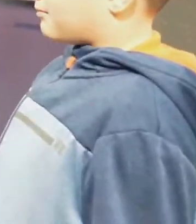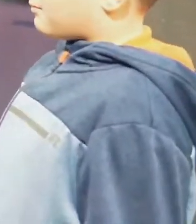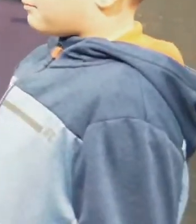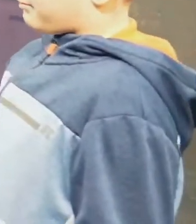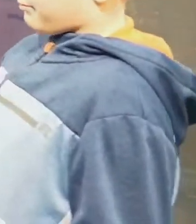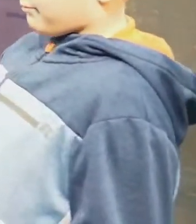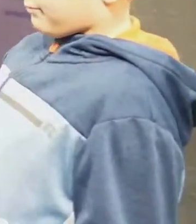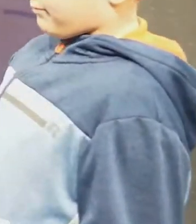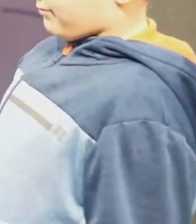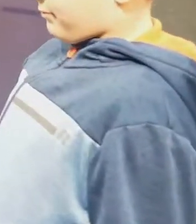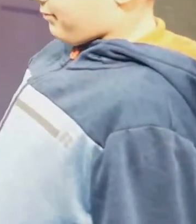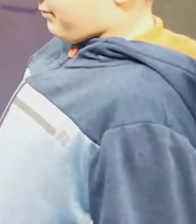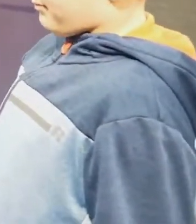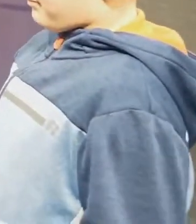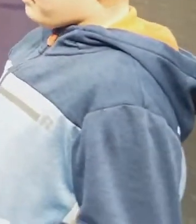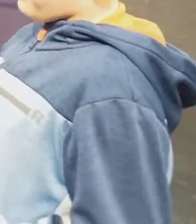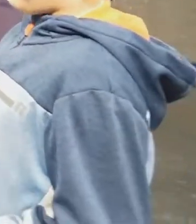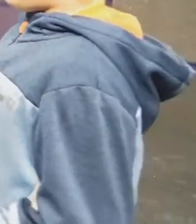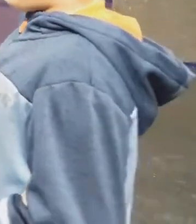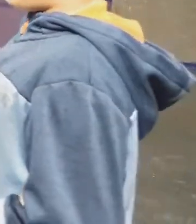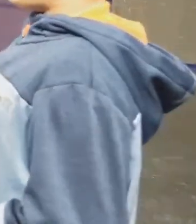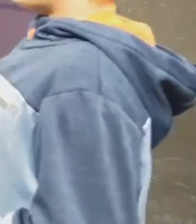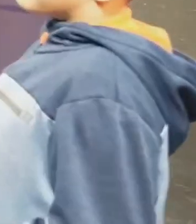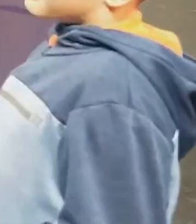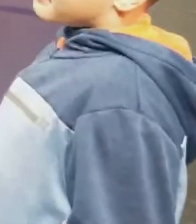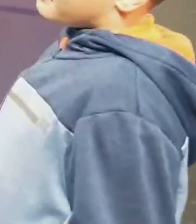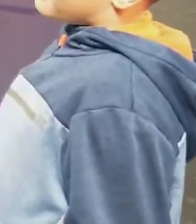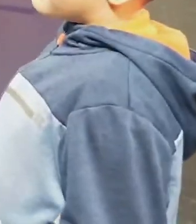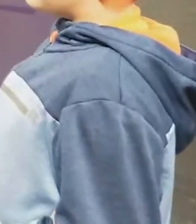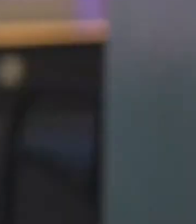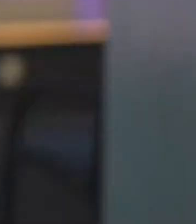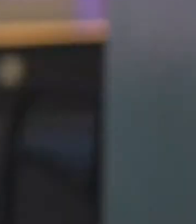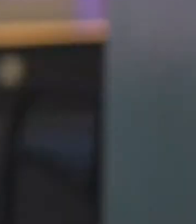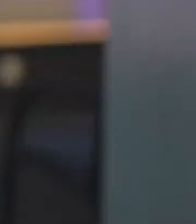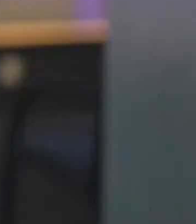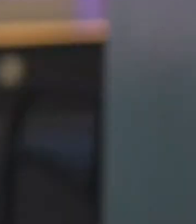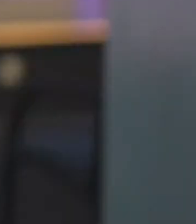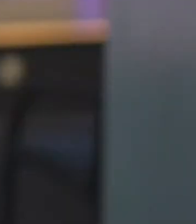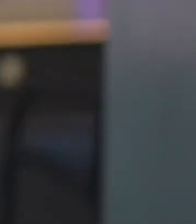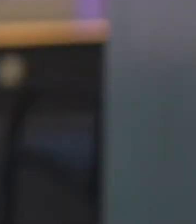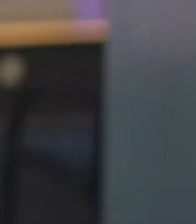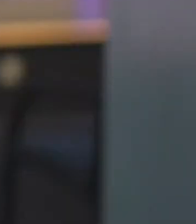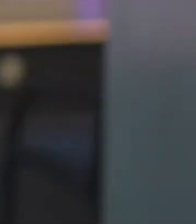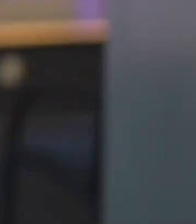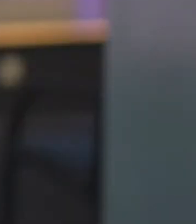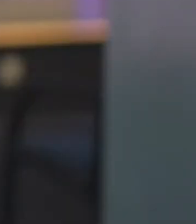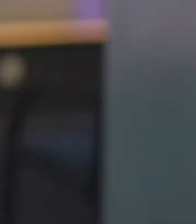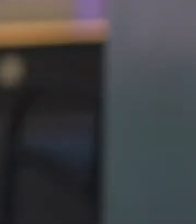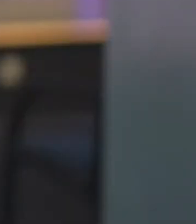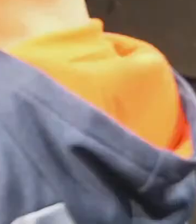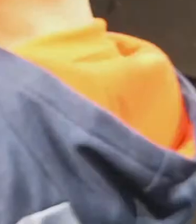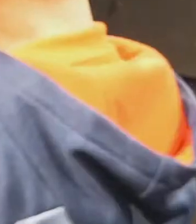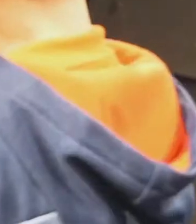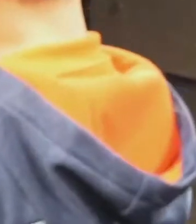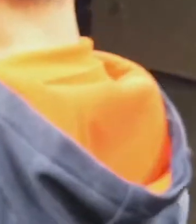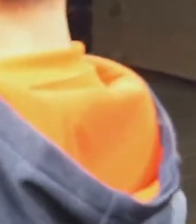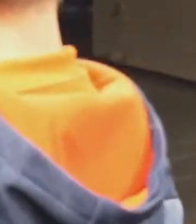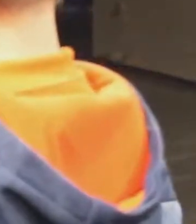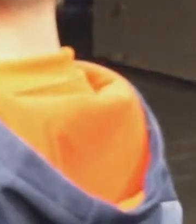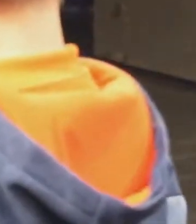let people know what I want to do when I am older. You get different prompts and you have to